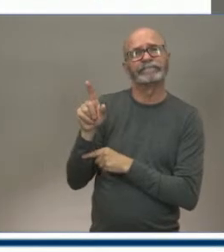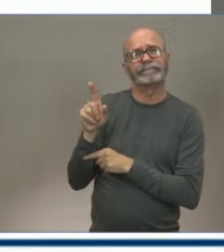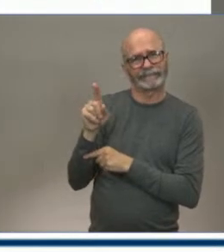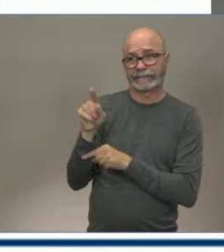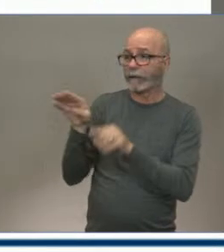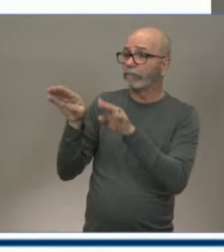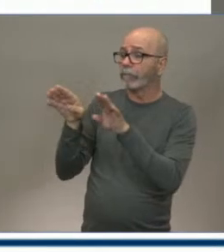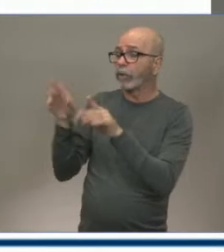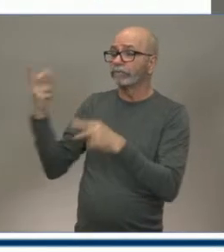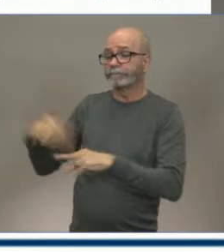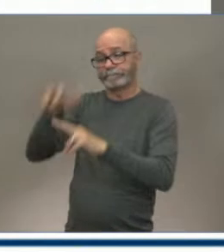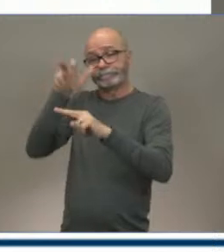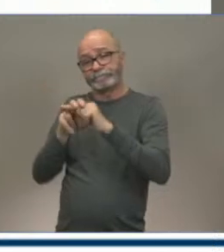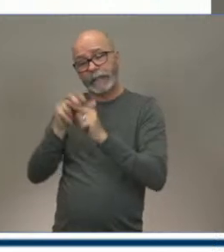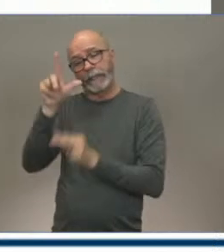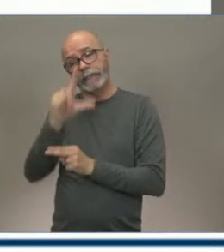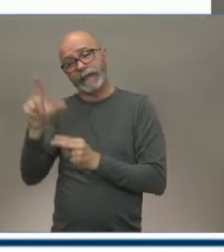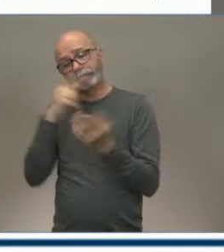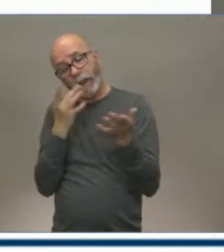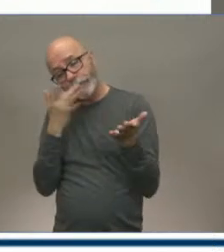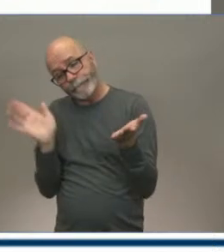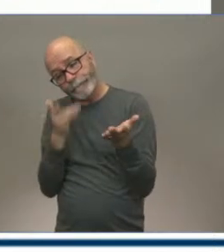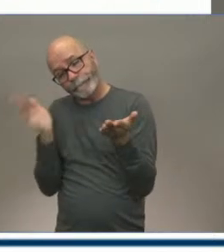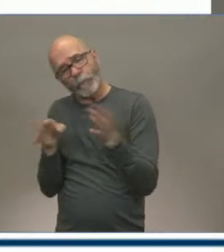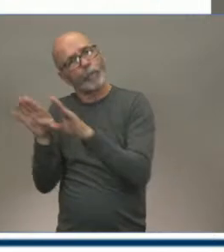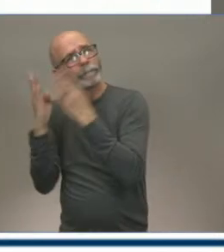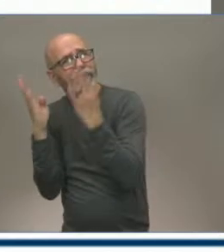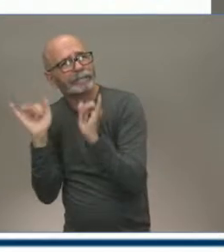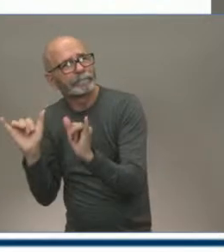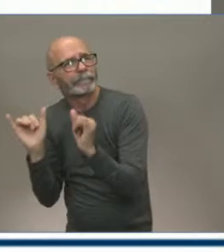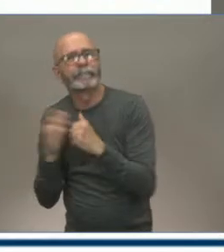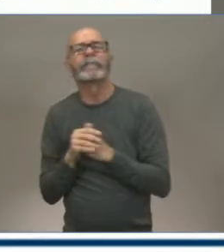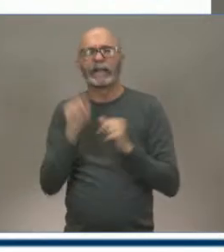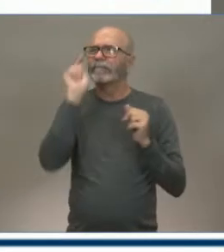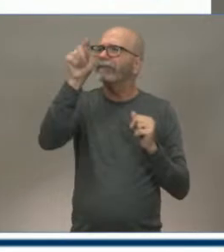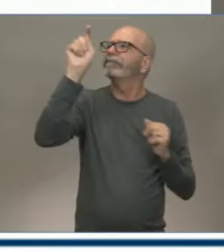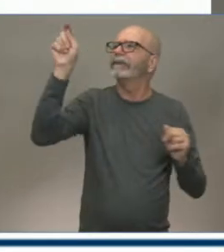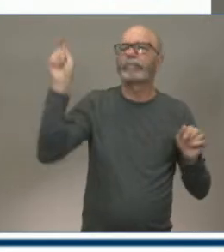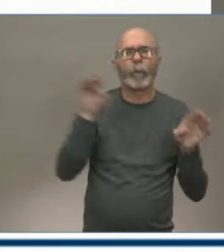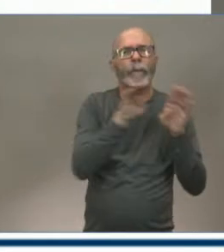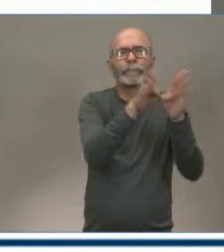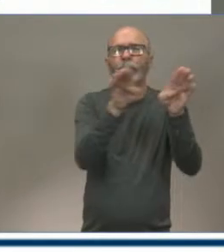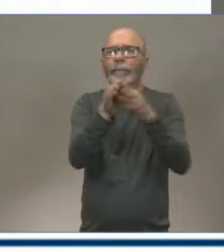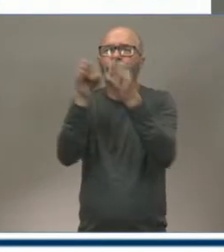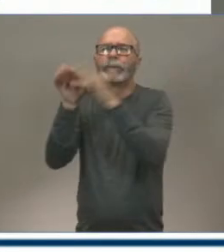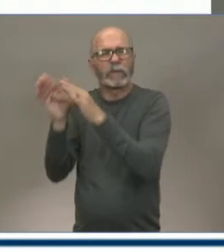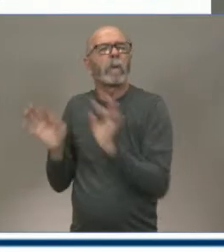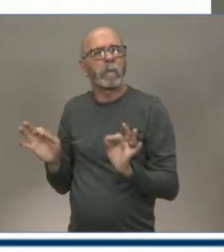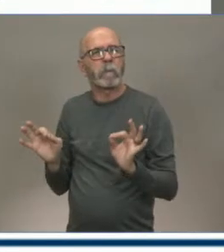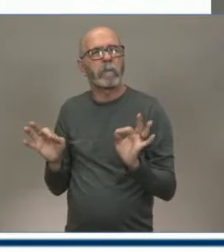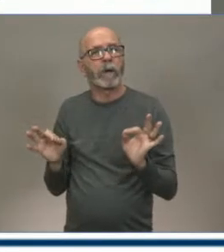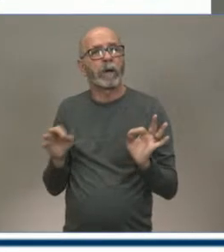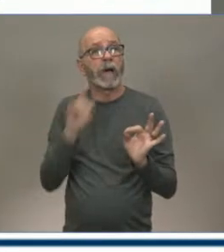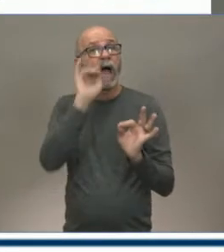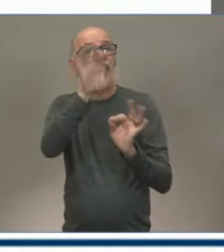it introduces too much risk on the social connected side if we allow competitions. So that is I think